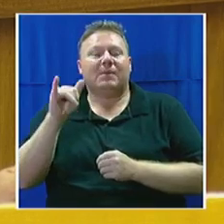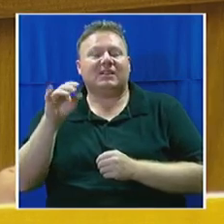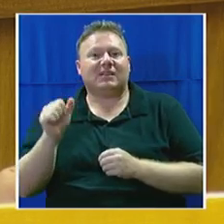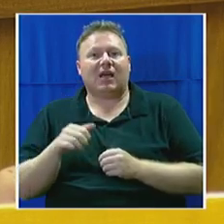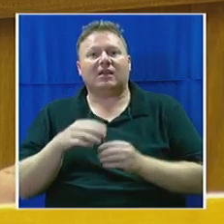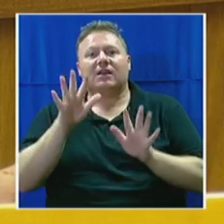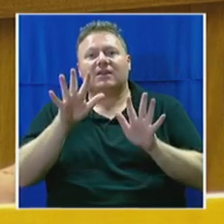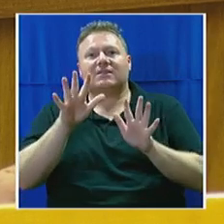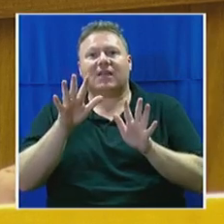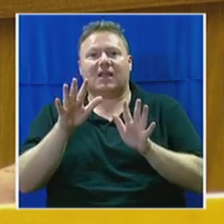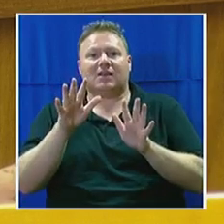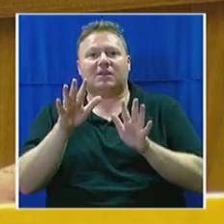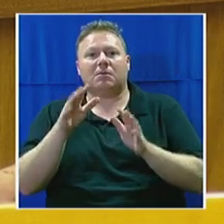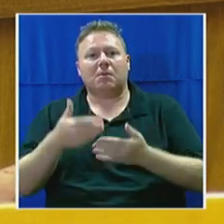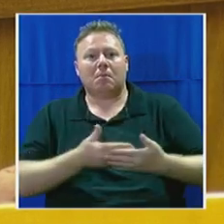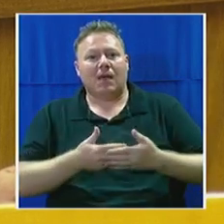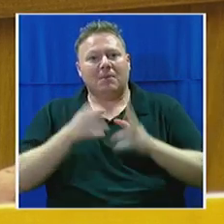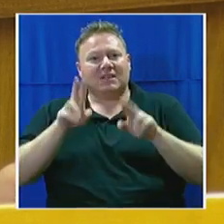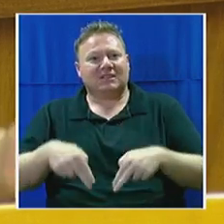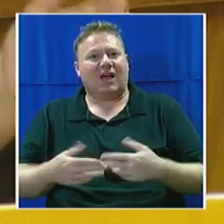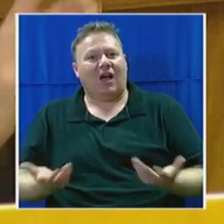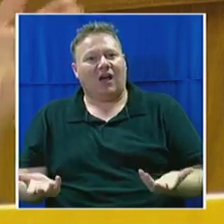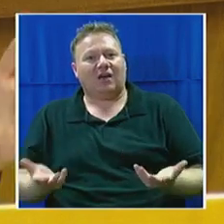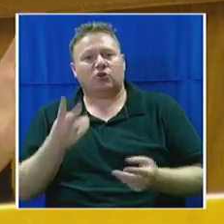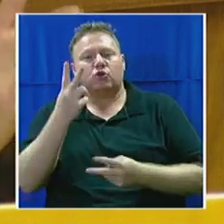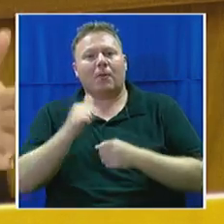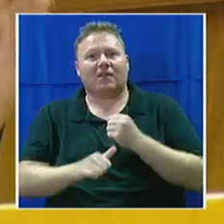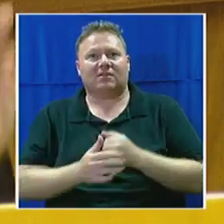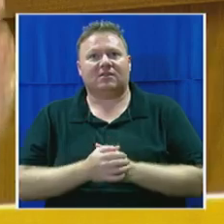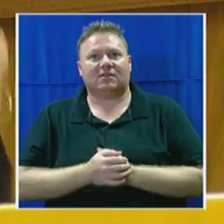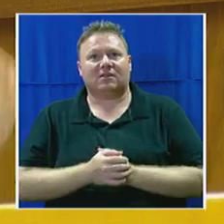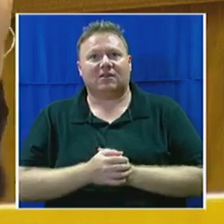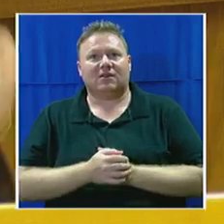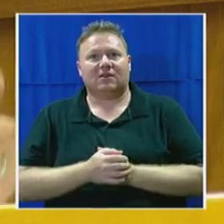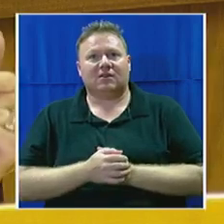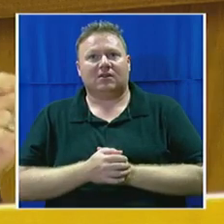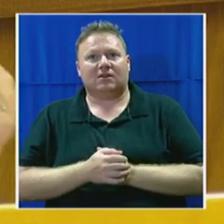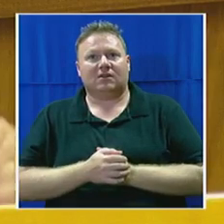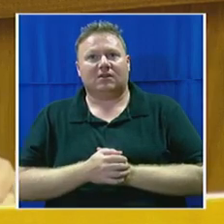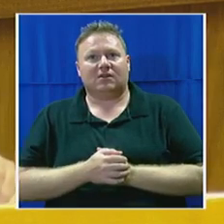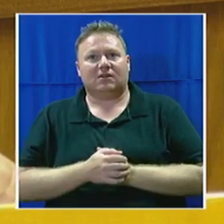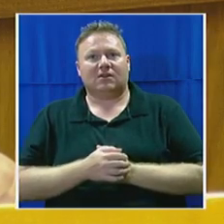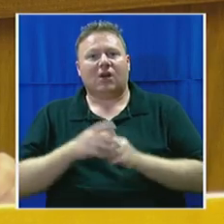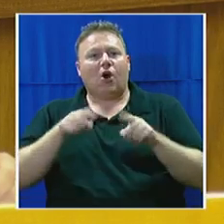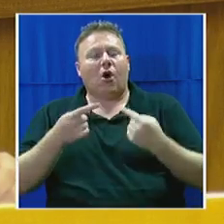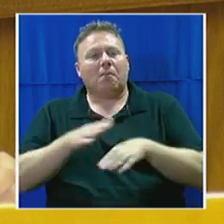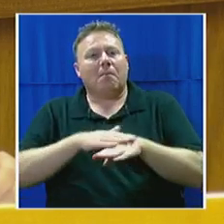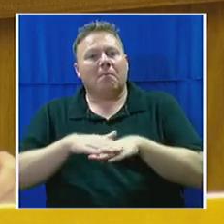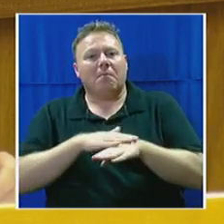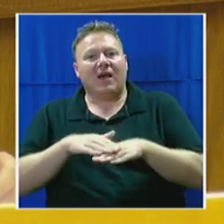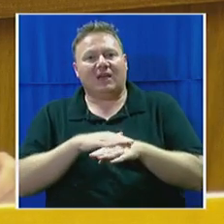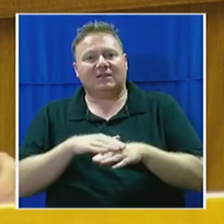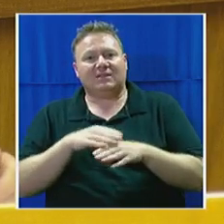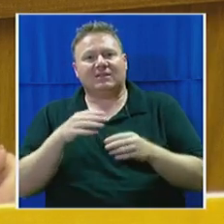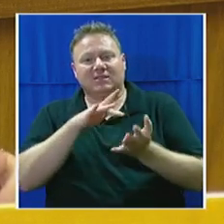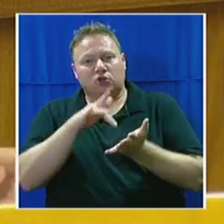A drug-resistant bacteria has been blamed. If we cannot prevent those kind of basic incidences, how are we